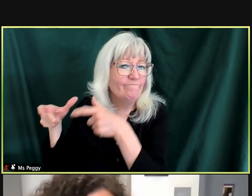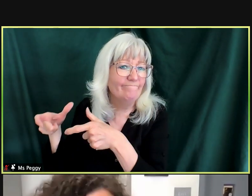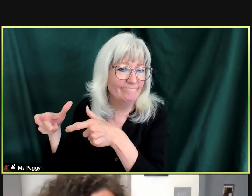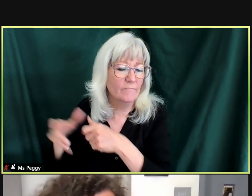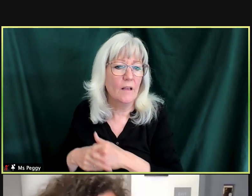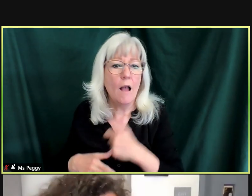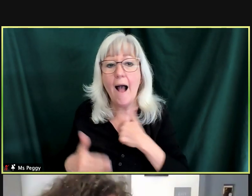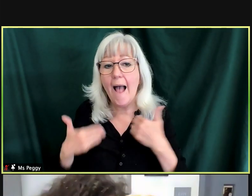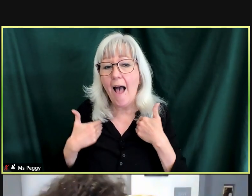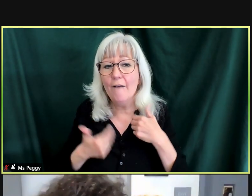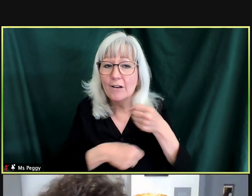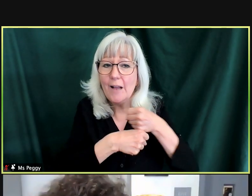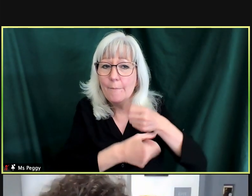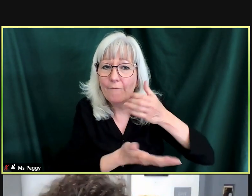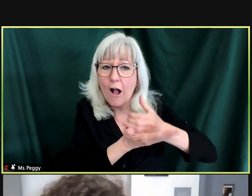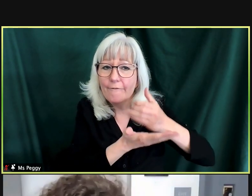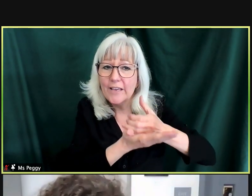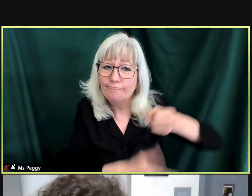I've got a cup of coffee,